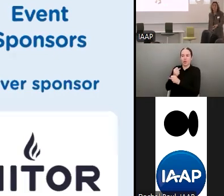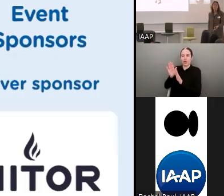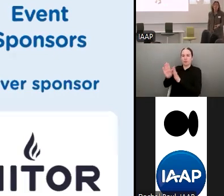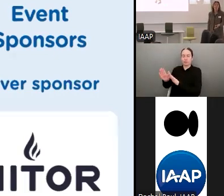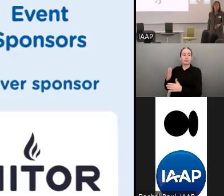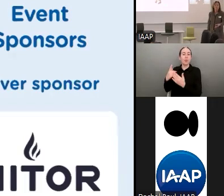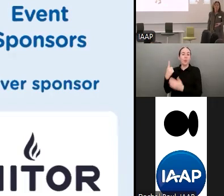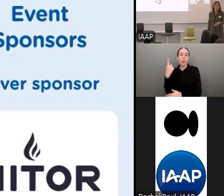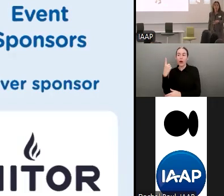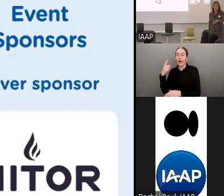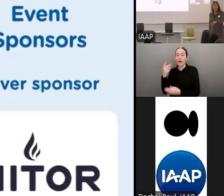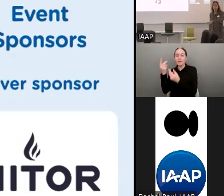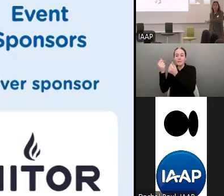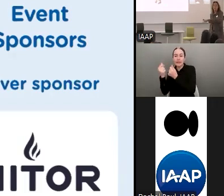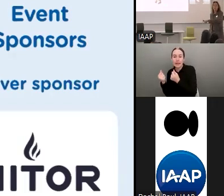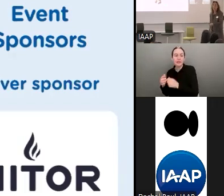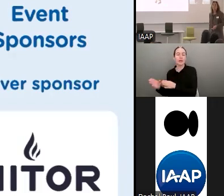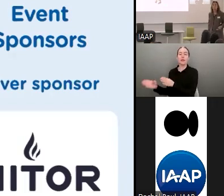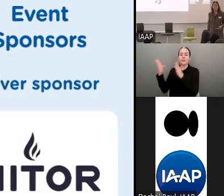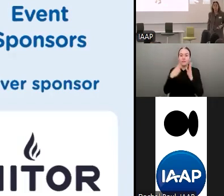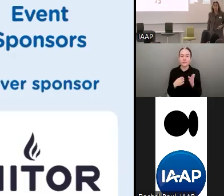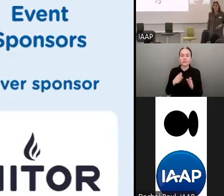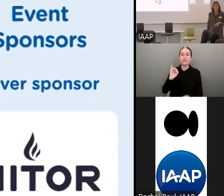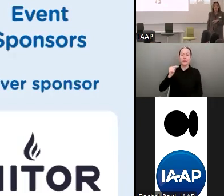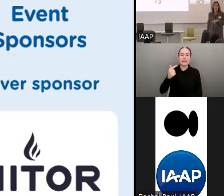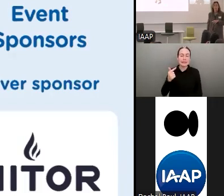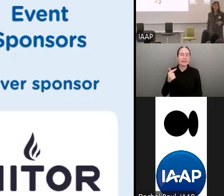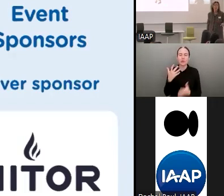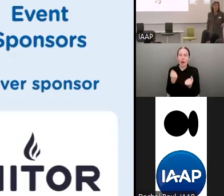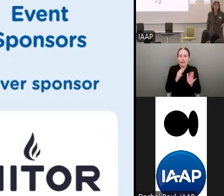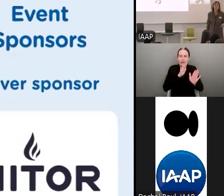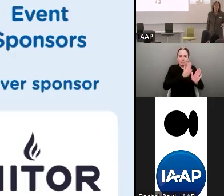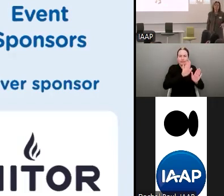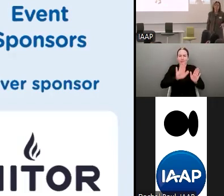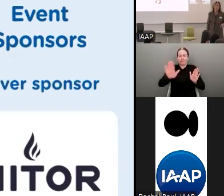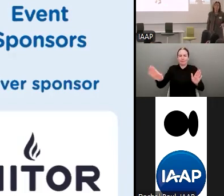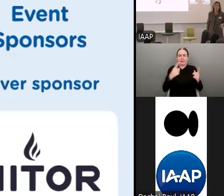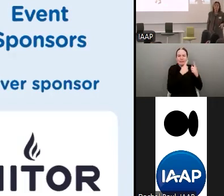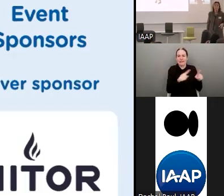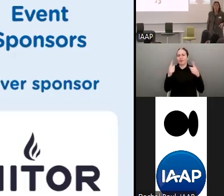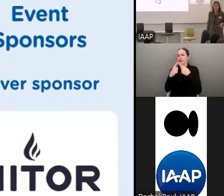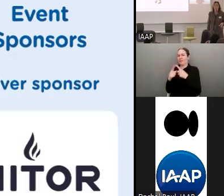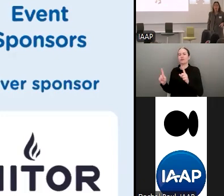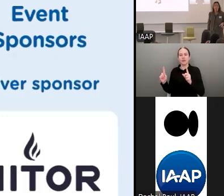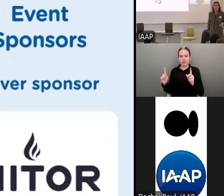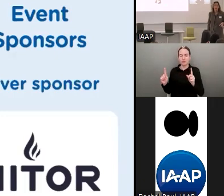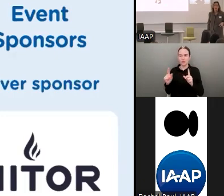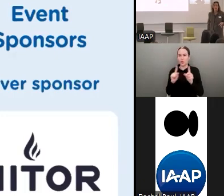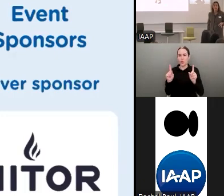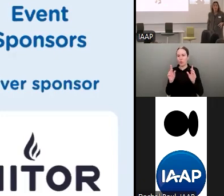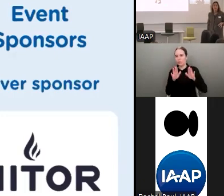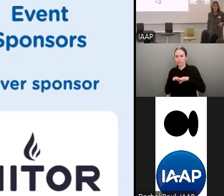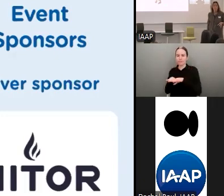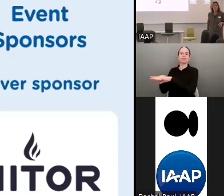on IT sector and a third on e-commerce and so on. So this will look very different in the different member states. And that is why it's